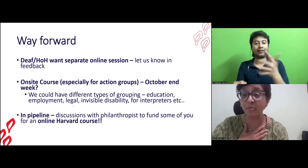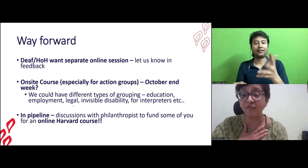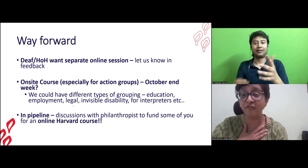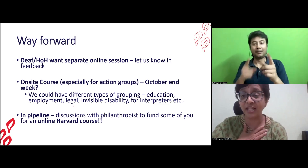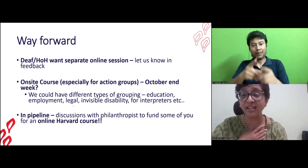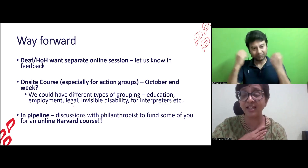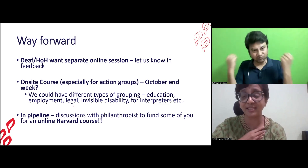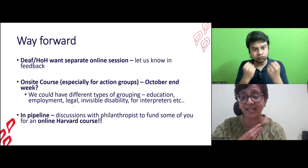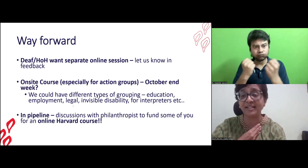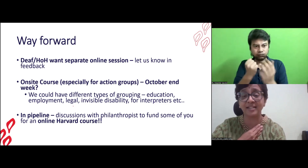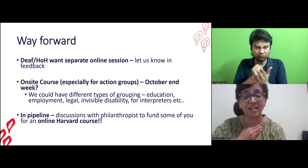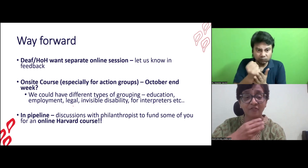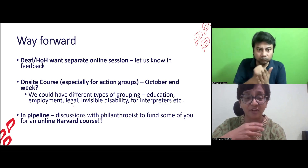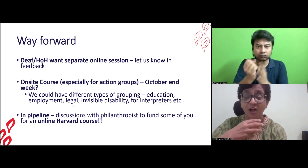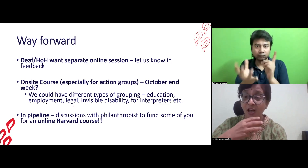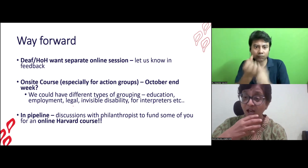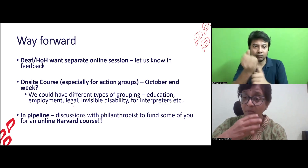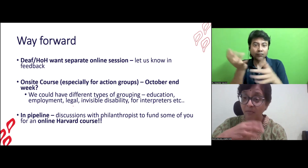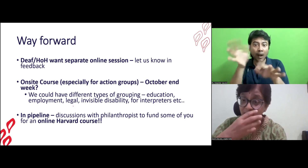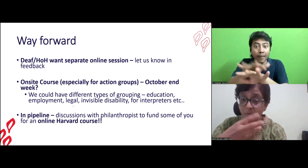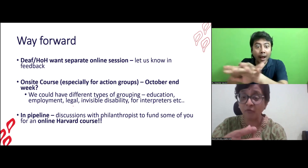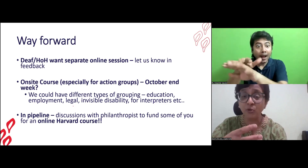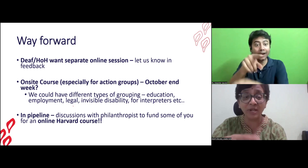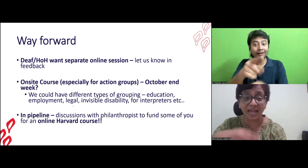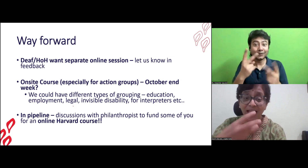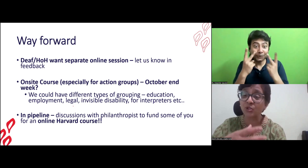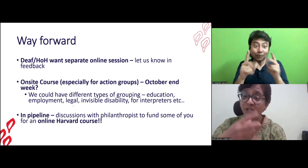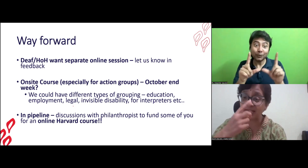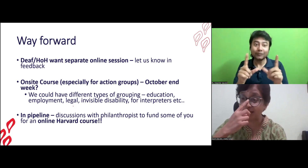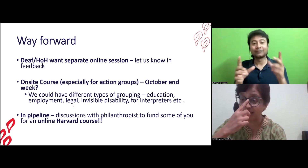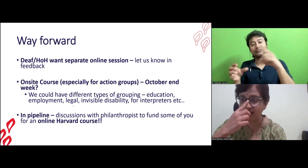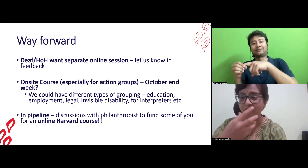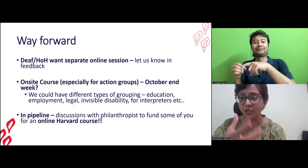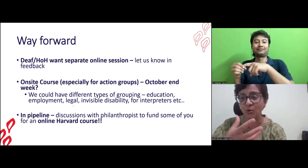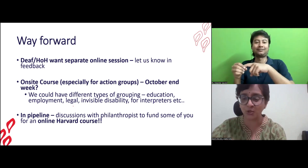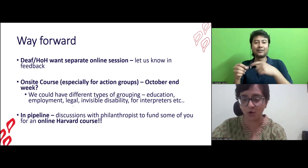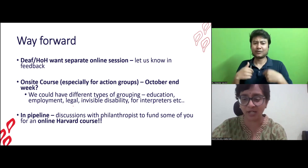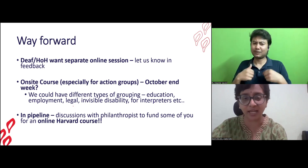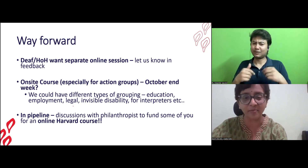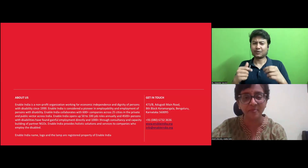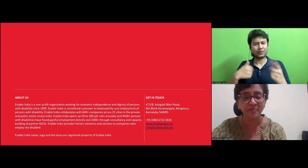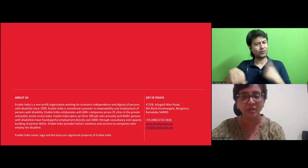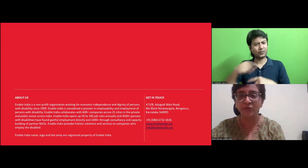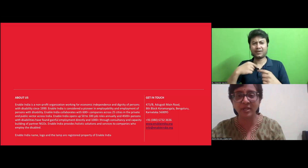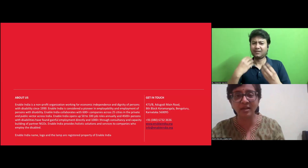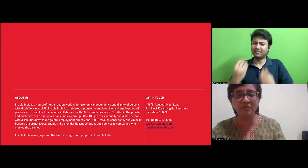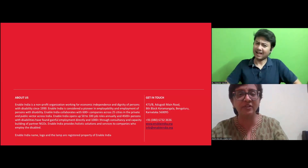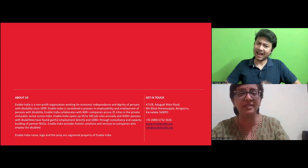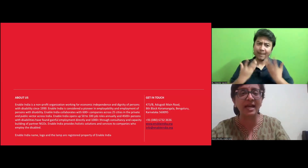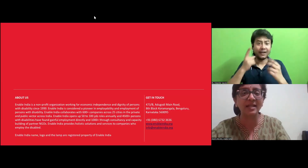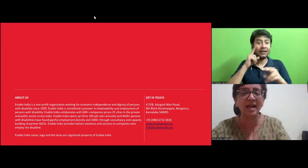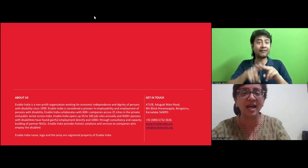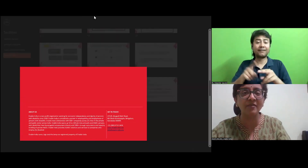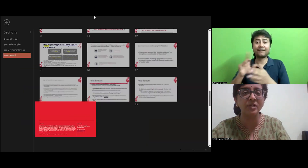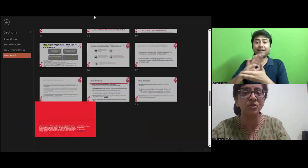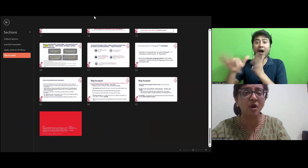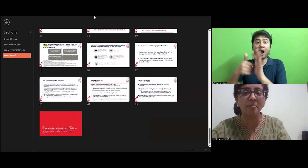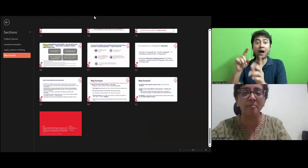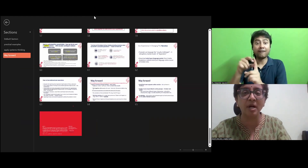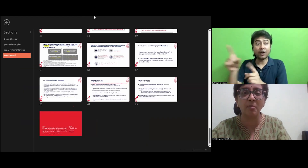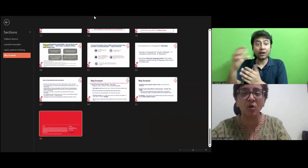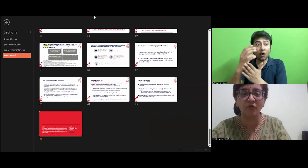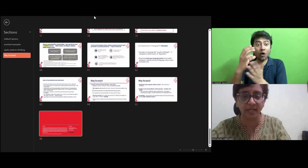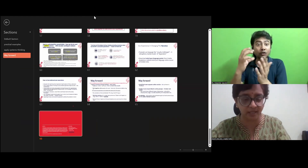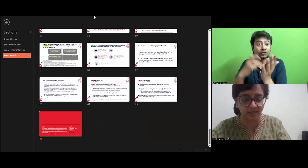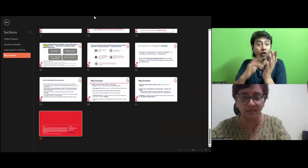I think we'll be very excited if some of you can actually attend that Harvard course online. So yeah, with that, I will